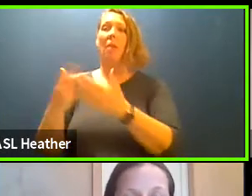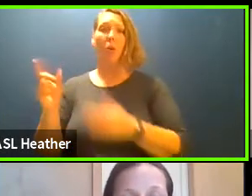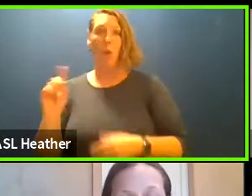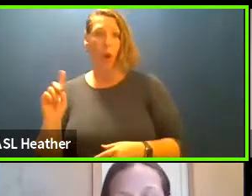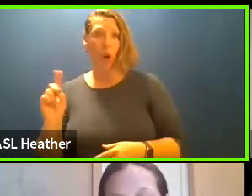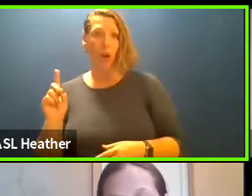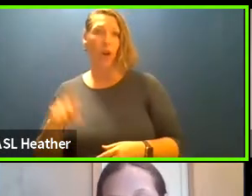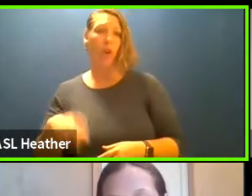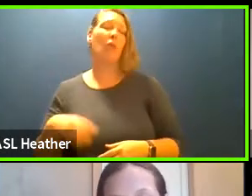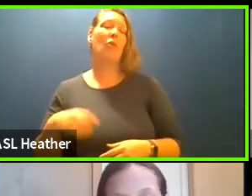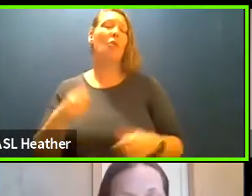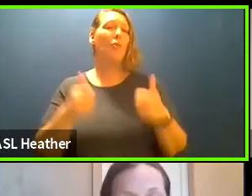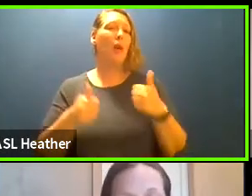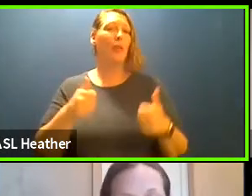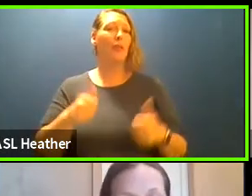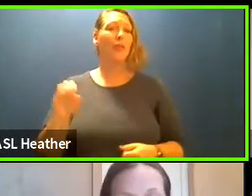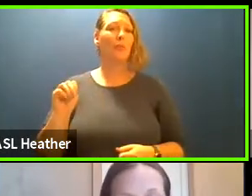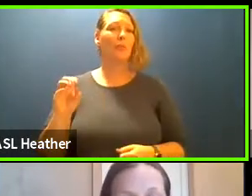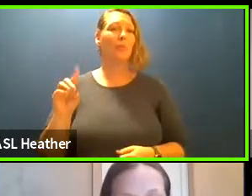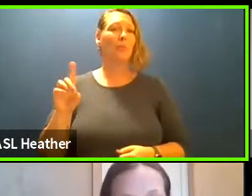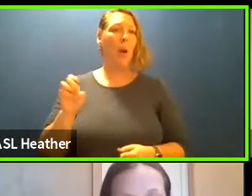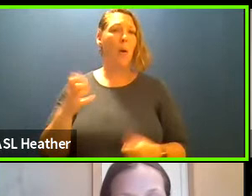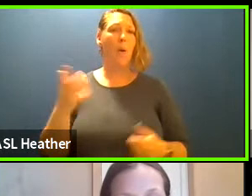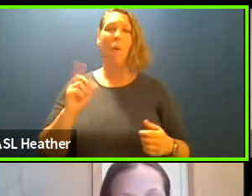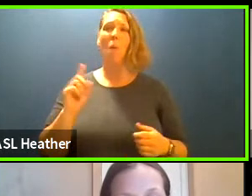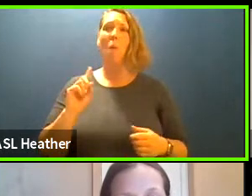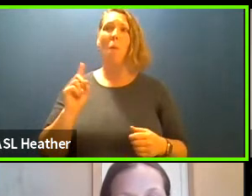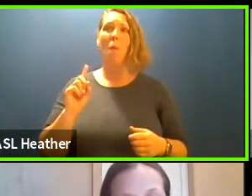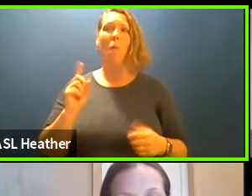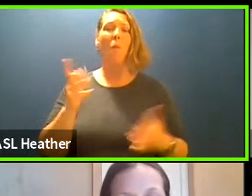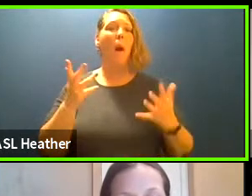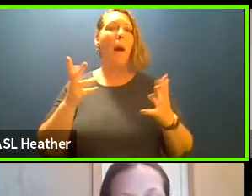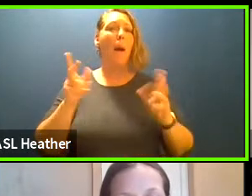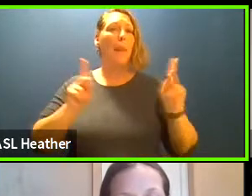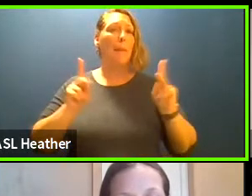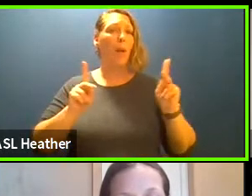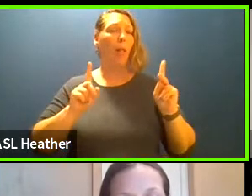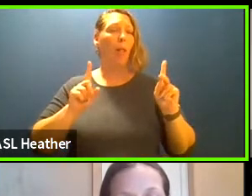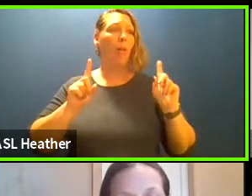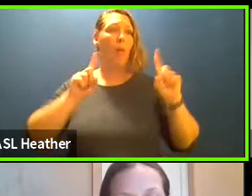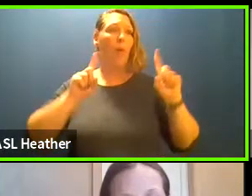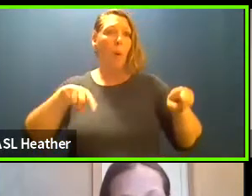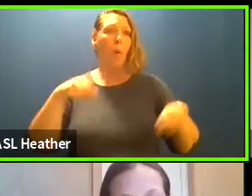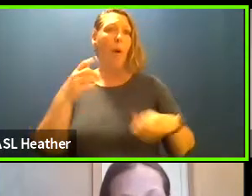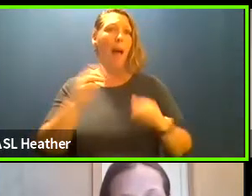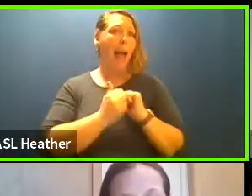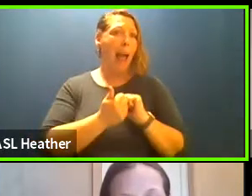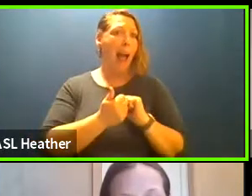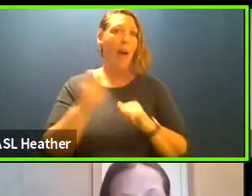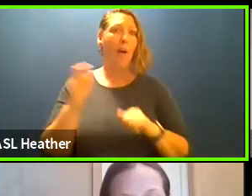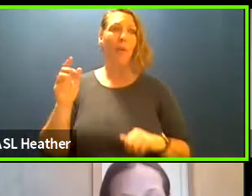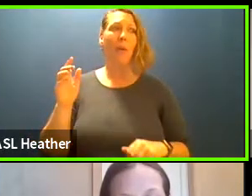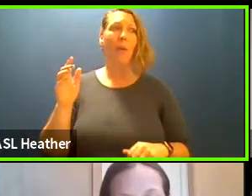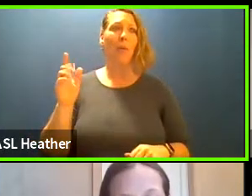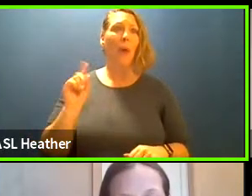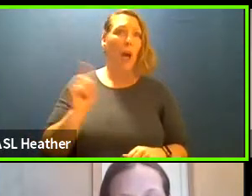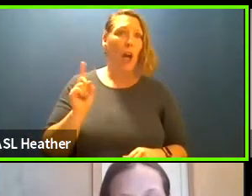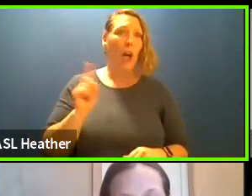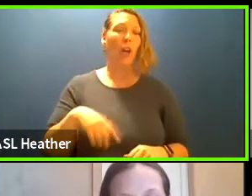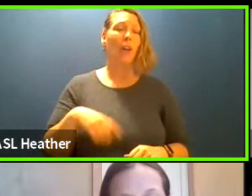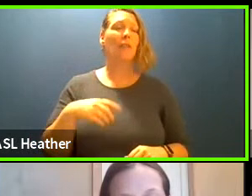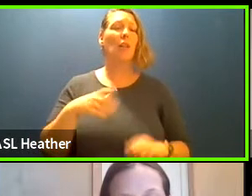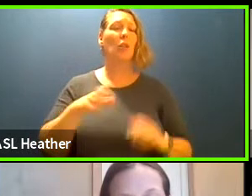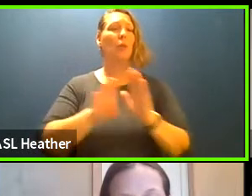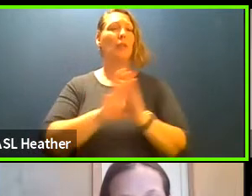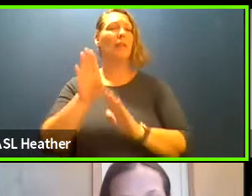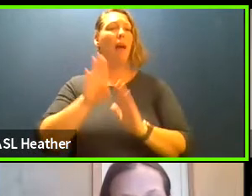modes and what people are going where and how, and getting just like that much deeper understanding to be able to